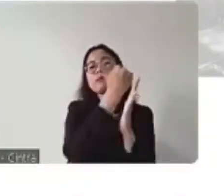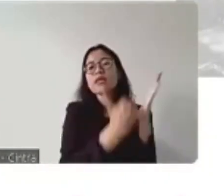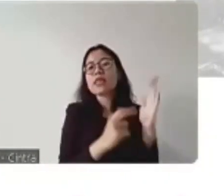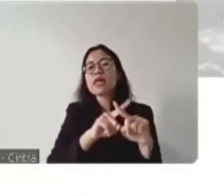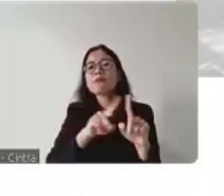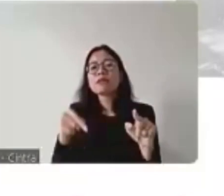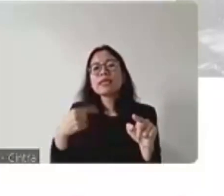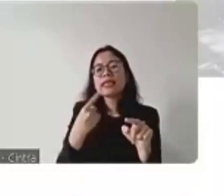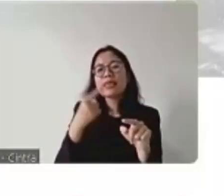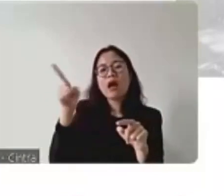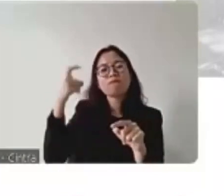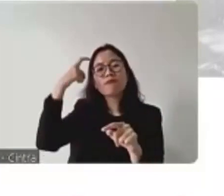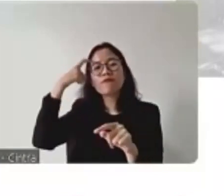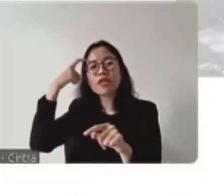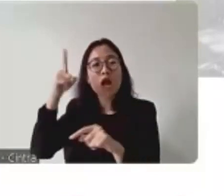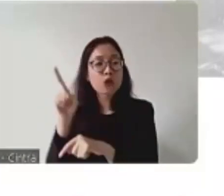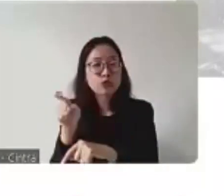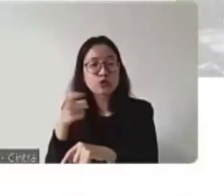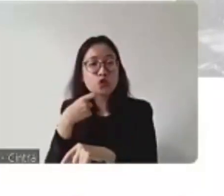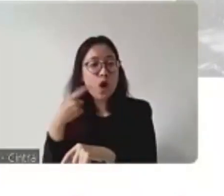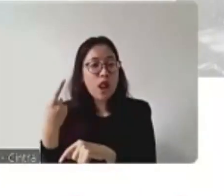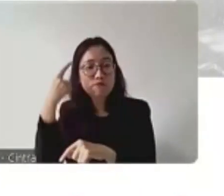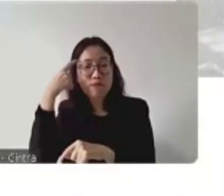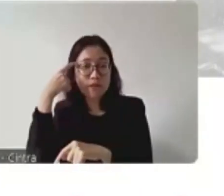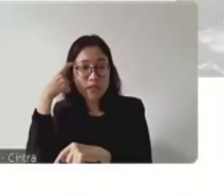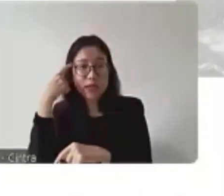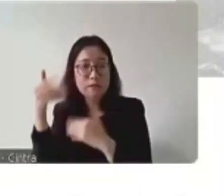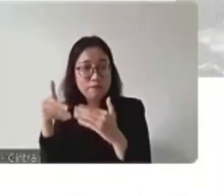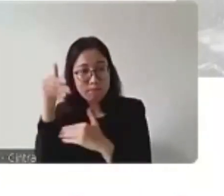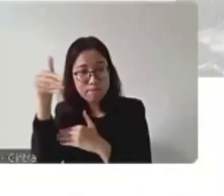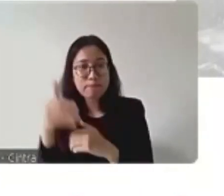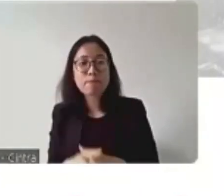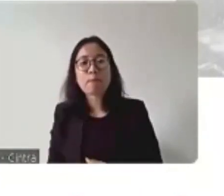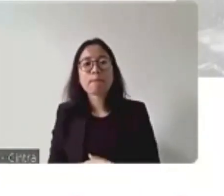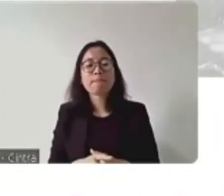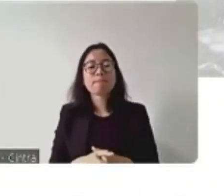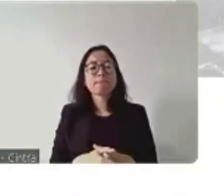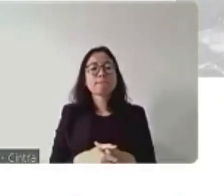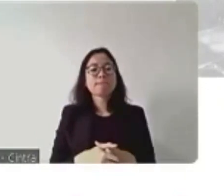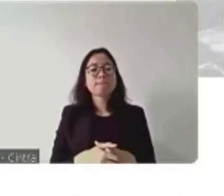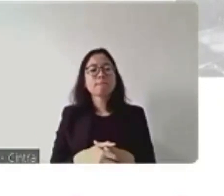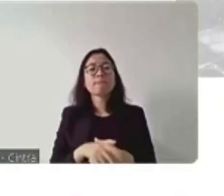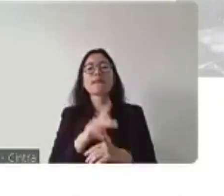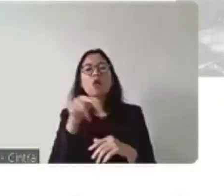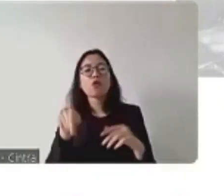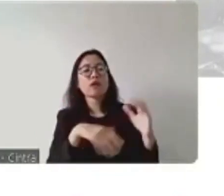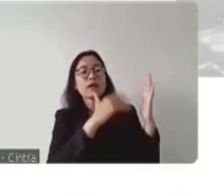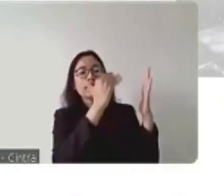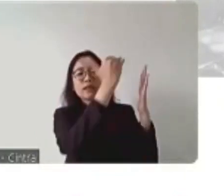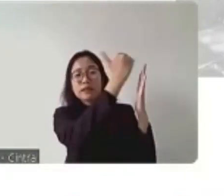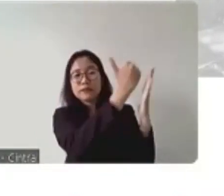policies again that are going to have the differential impact on those who are most vulnerable. So if you're thinking,